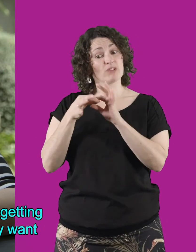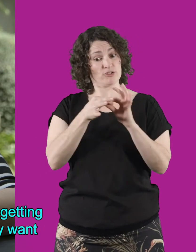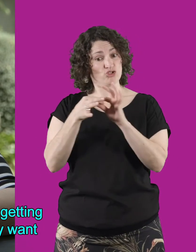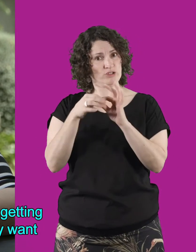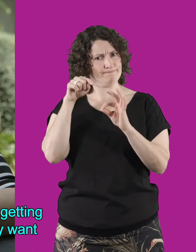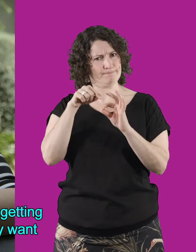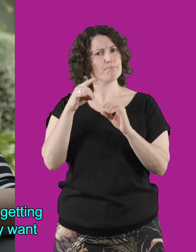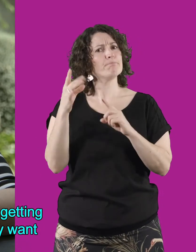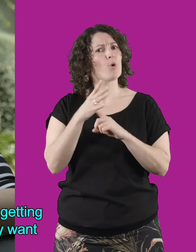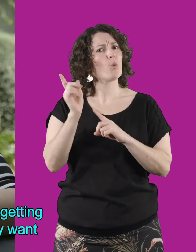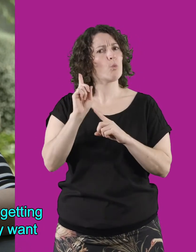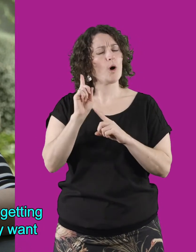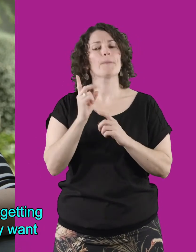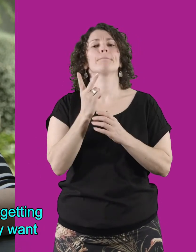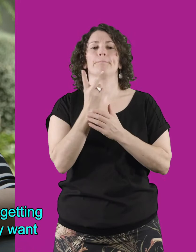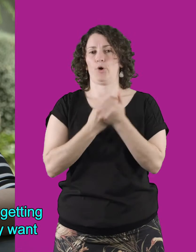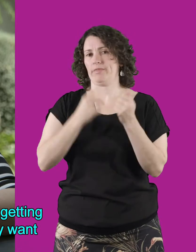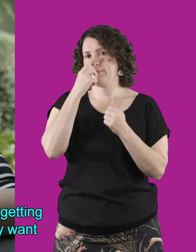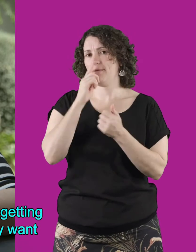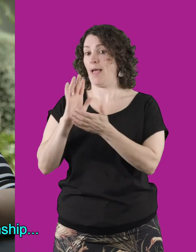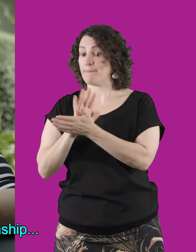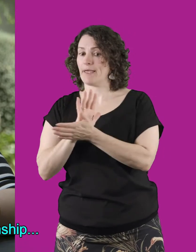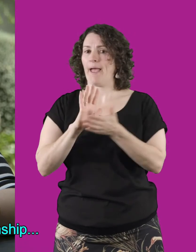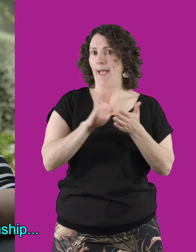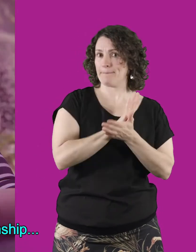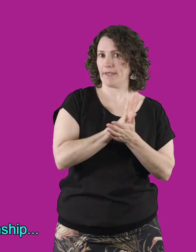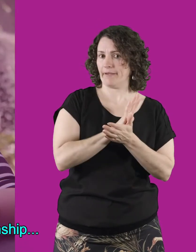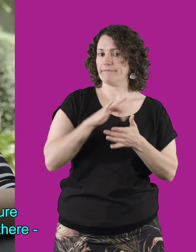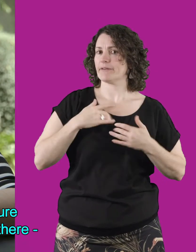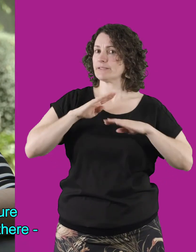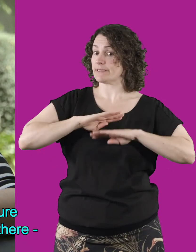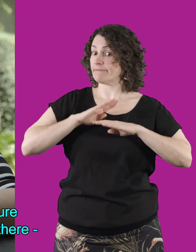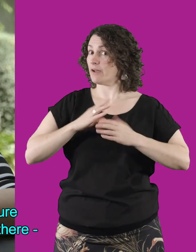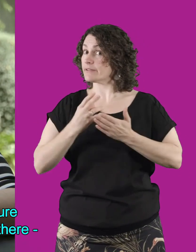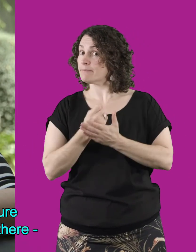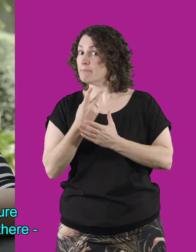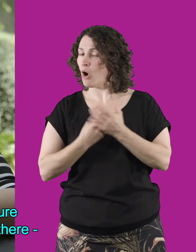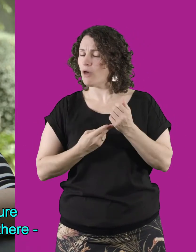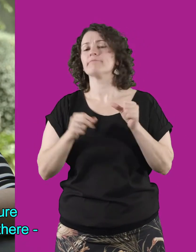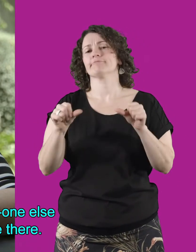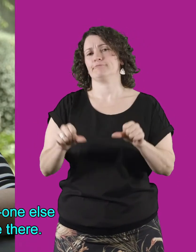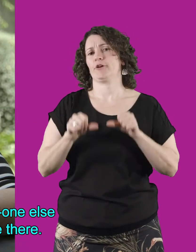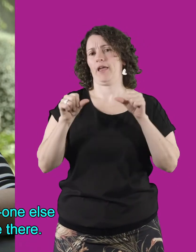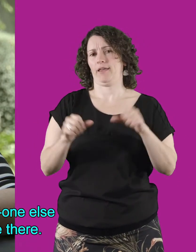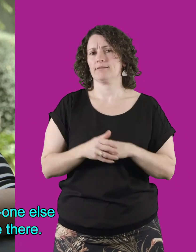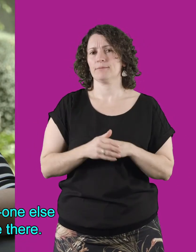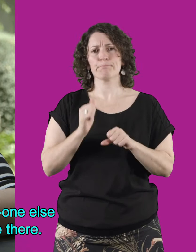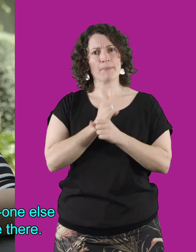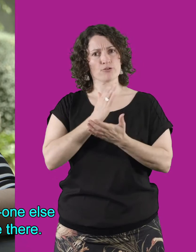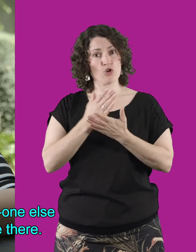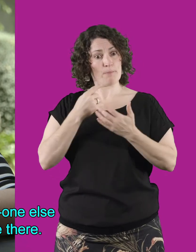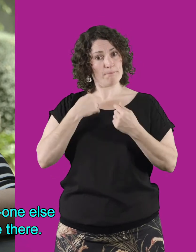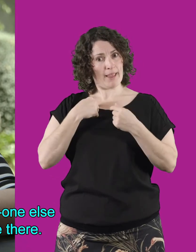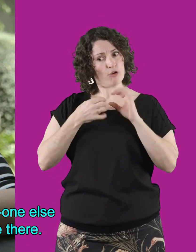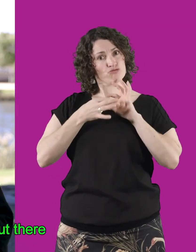they're both getting what they want from the relationship, just make sure you want to be there, make sure that no one else is